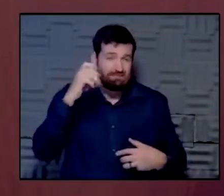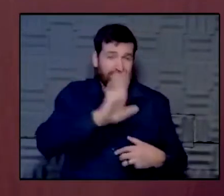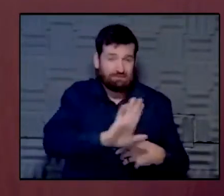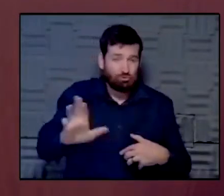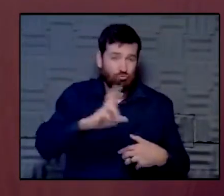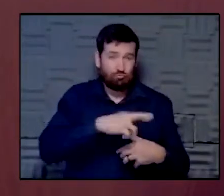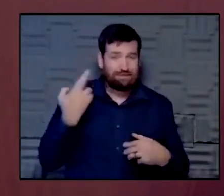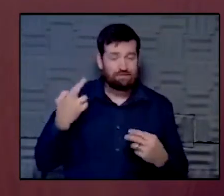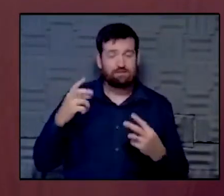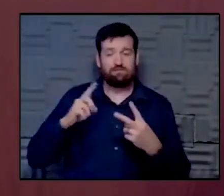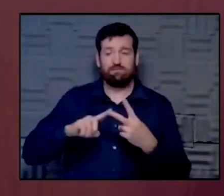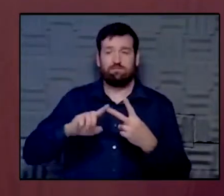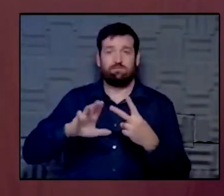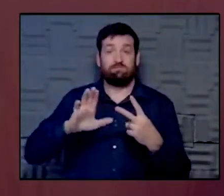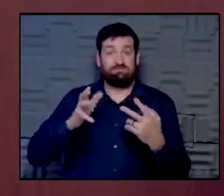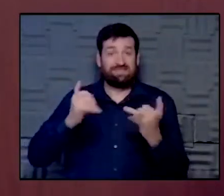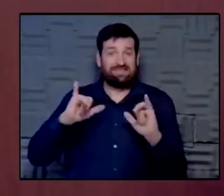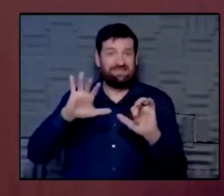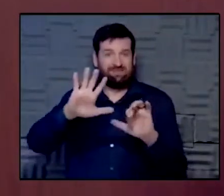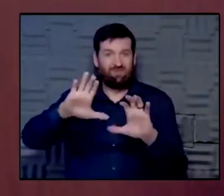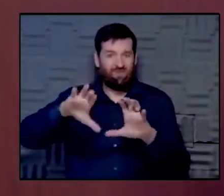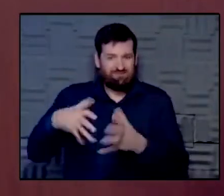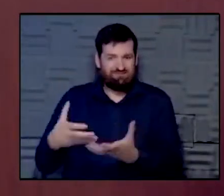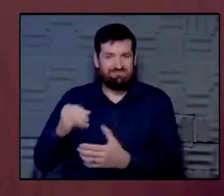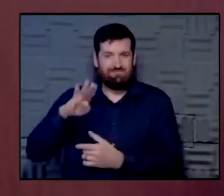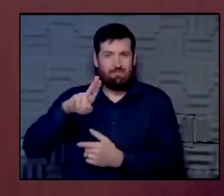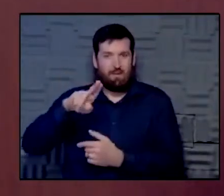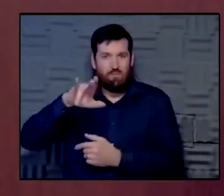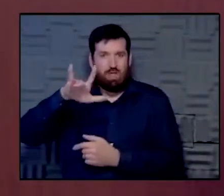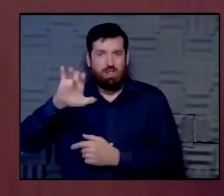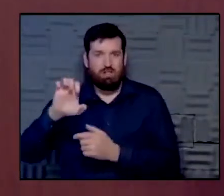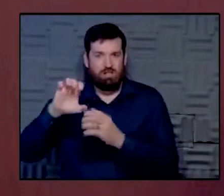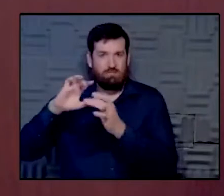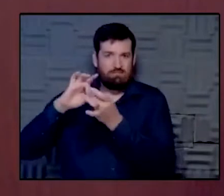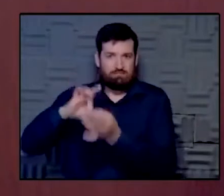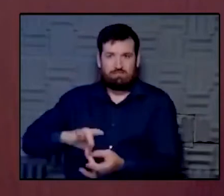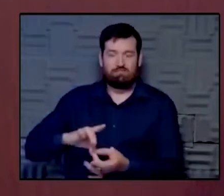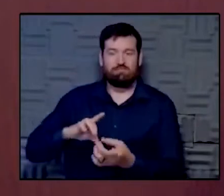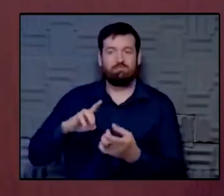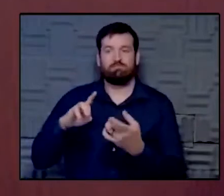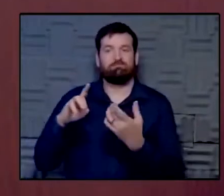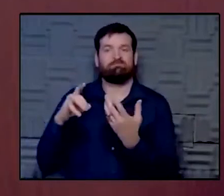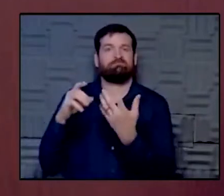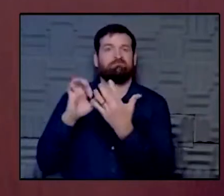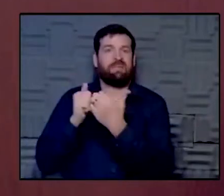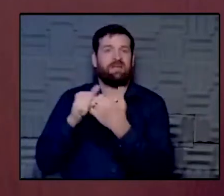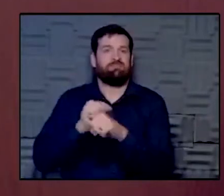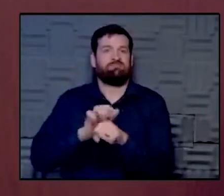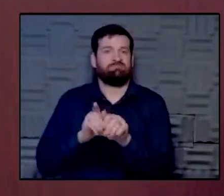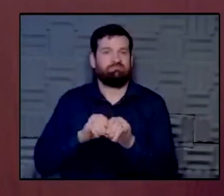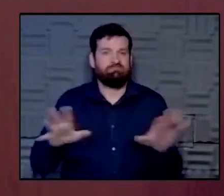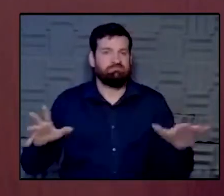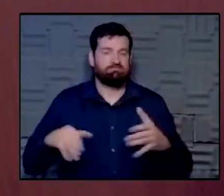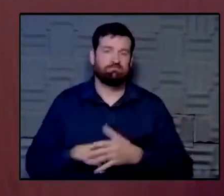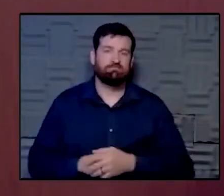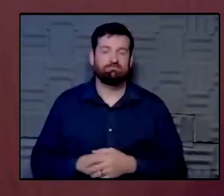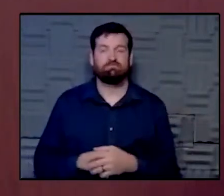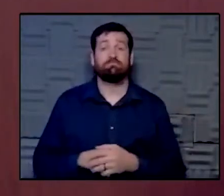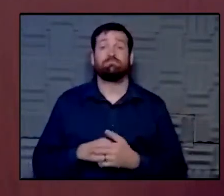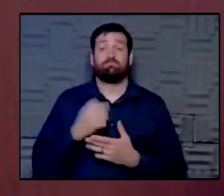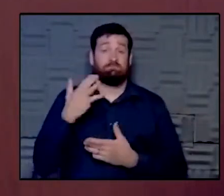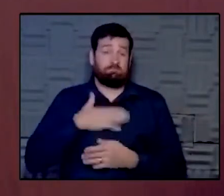your risk and your bubbles risk related to to transmission and what their vaccination status is.